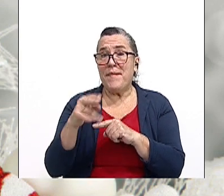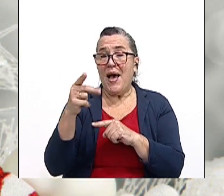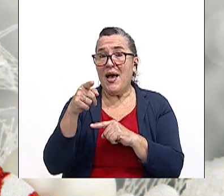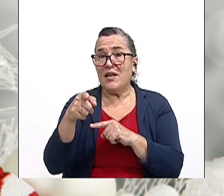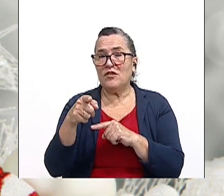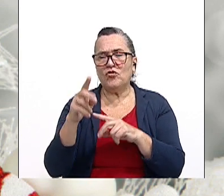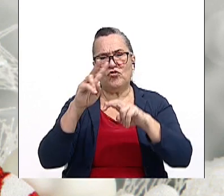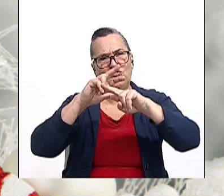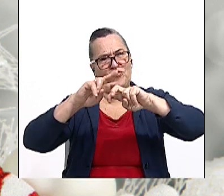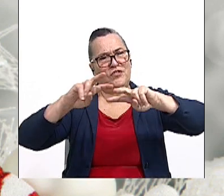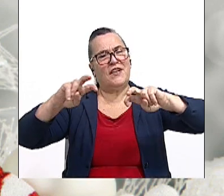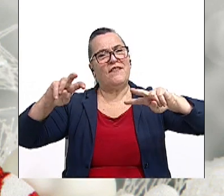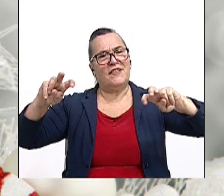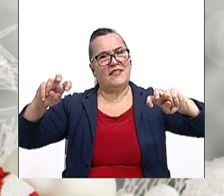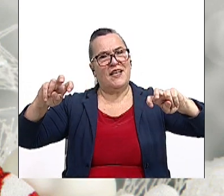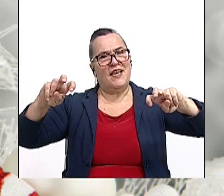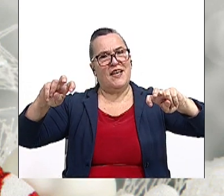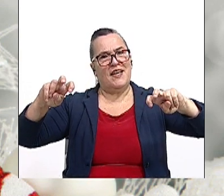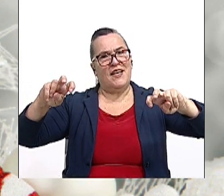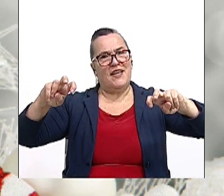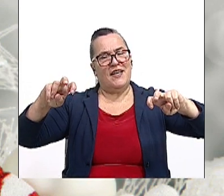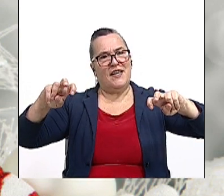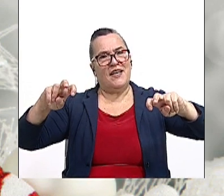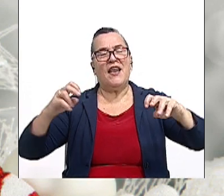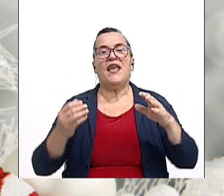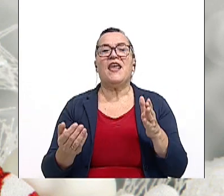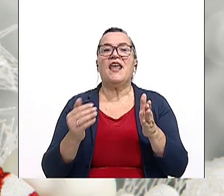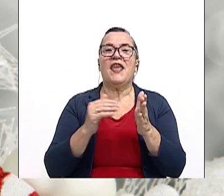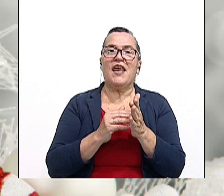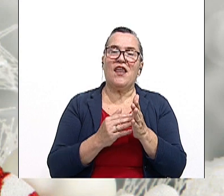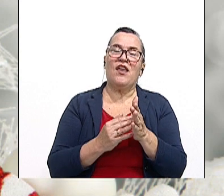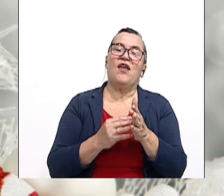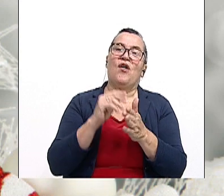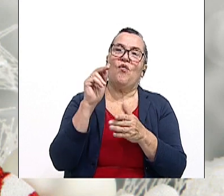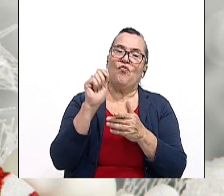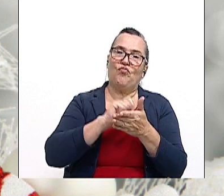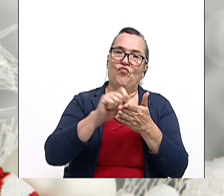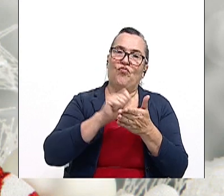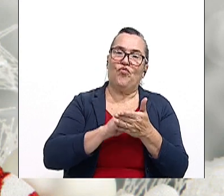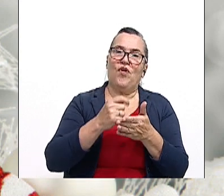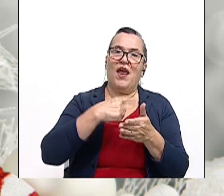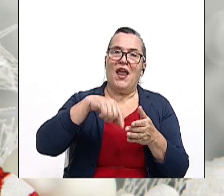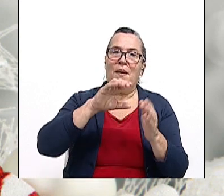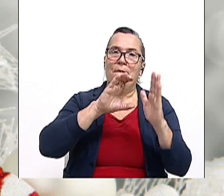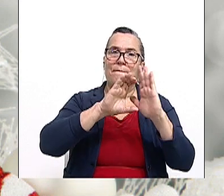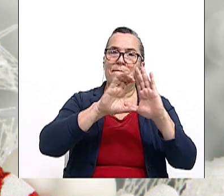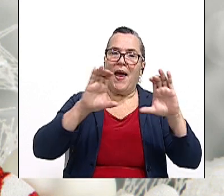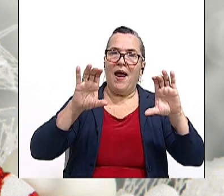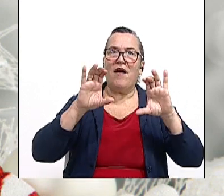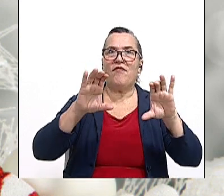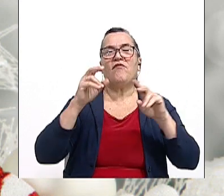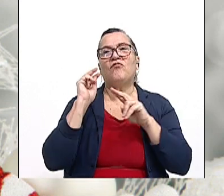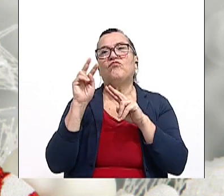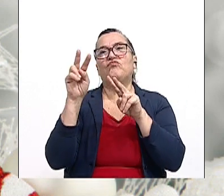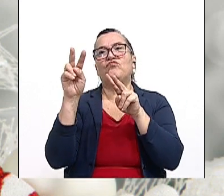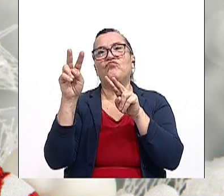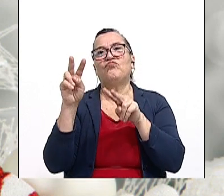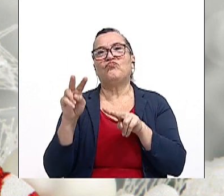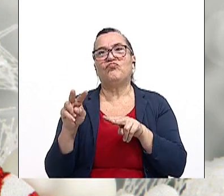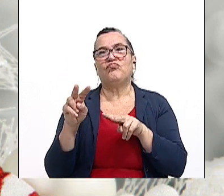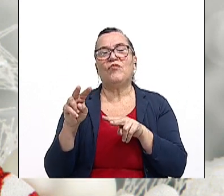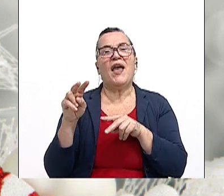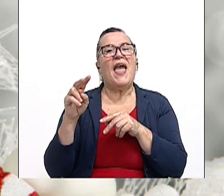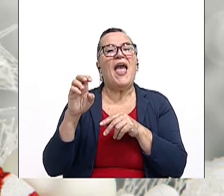to revise and edit our paragraph. Okay, so here is where we look at